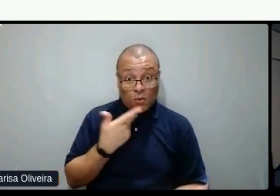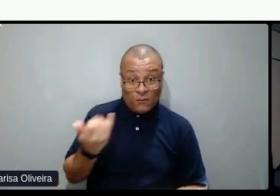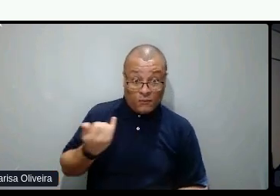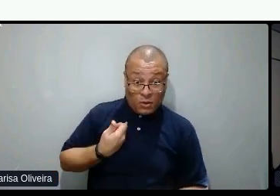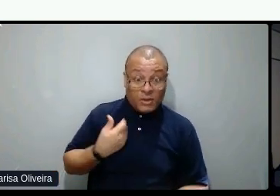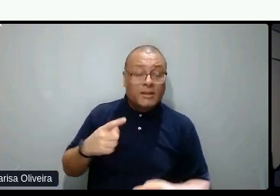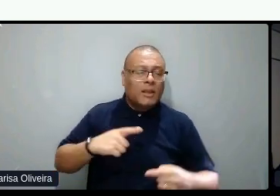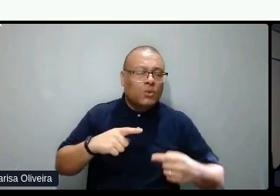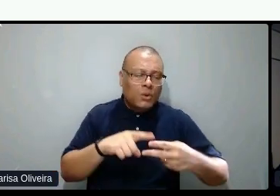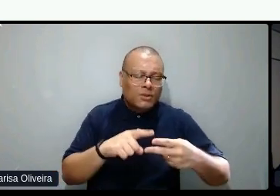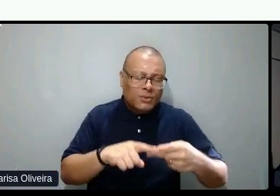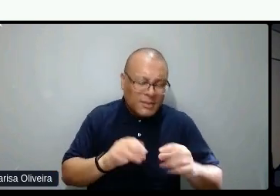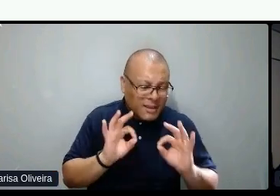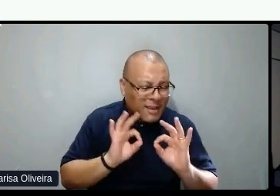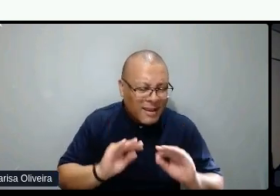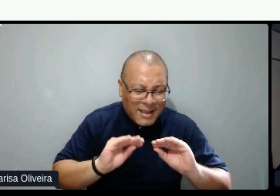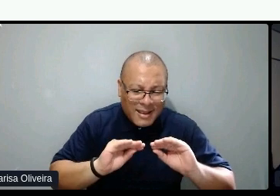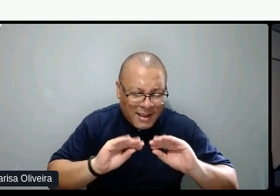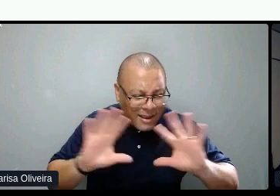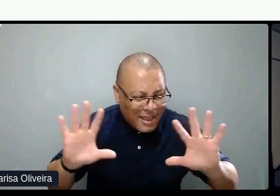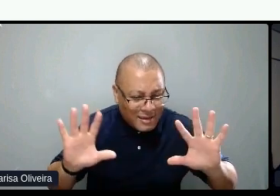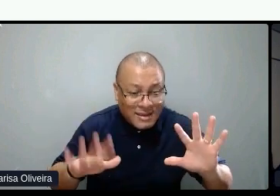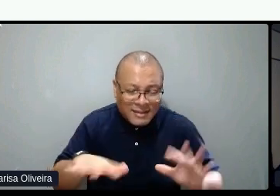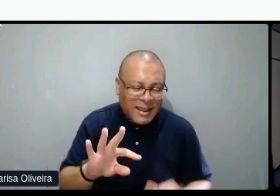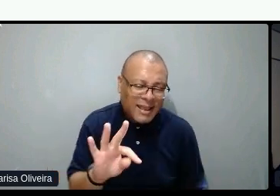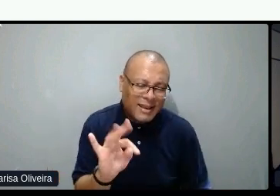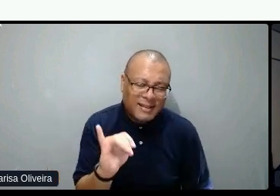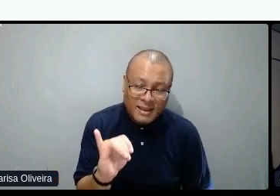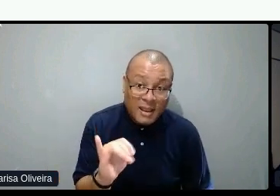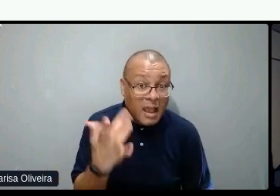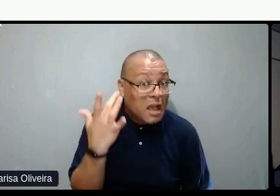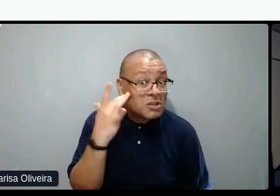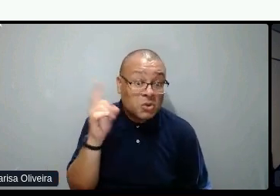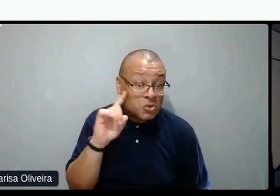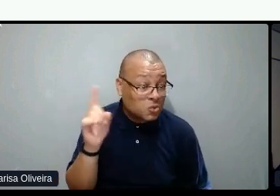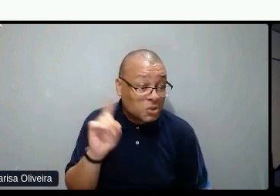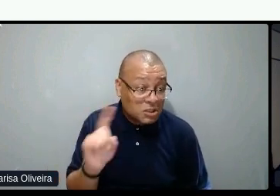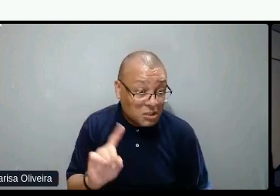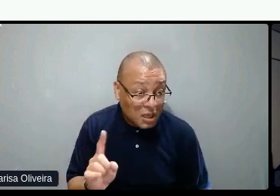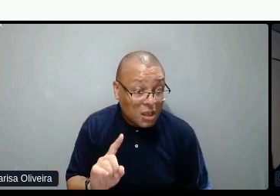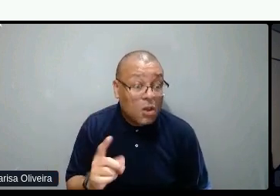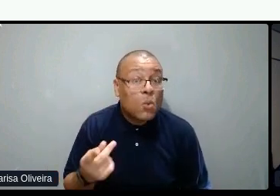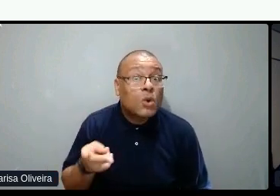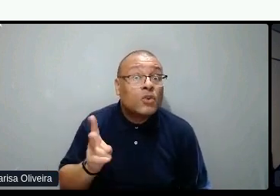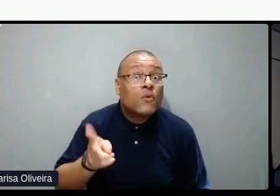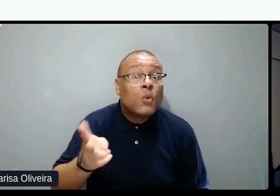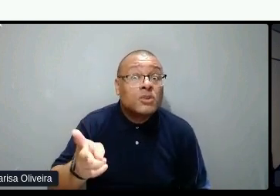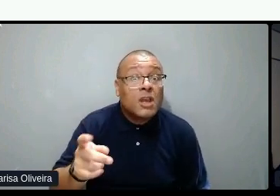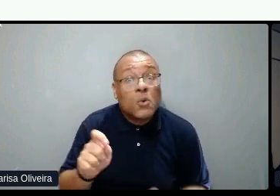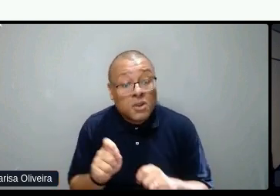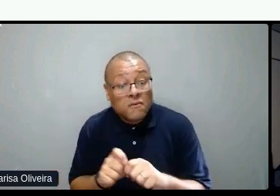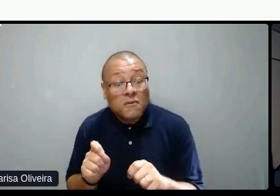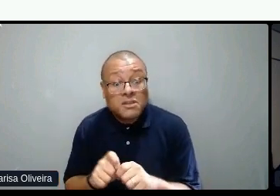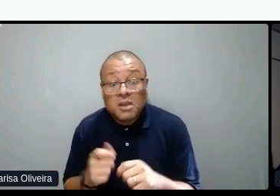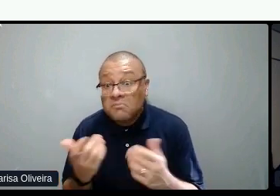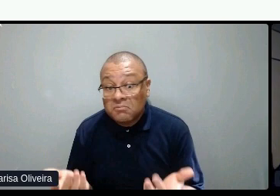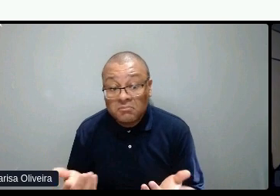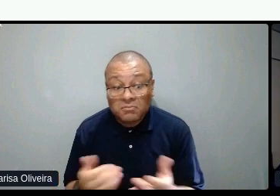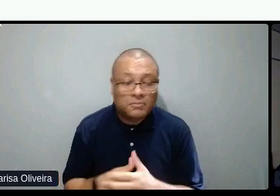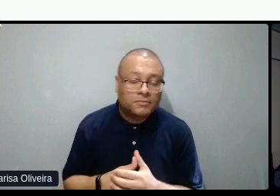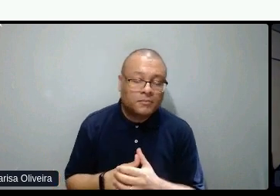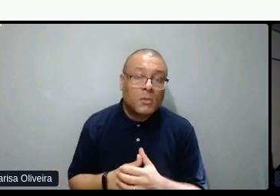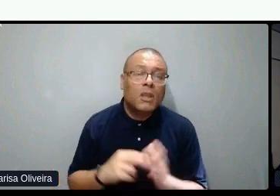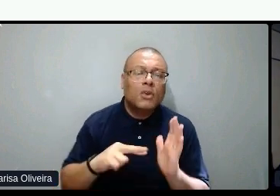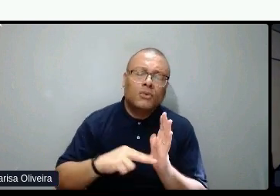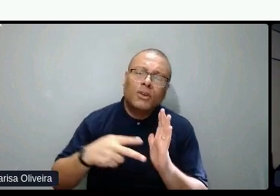things we know for sure in IT. People don't know what they want, and we don't know how long it's going to take. Um, which